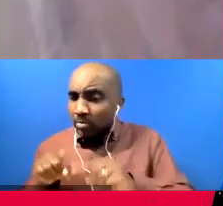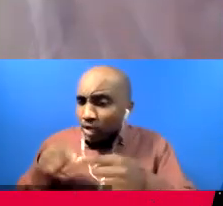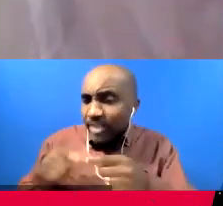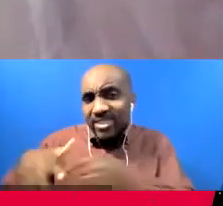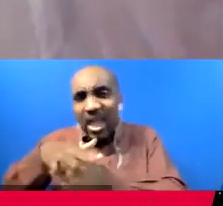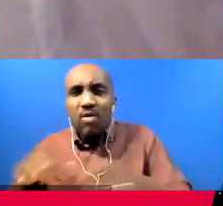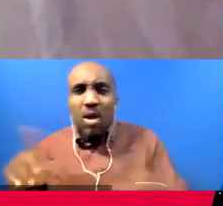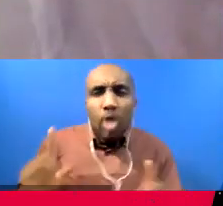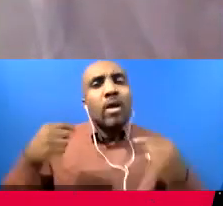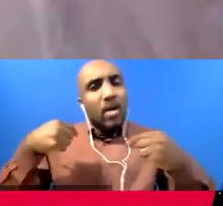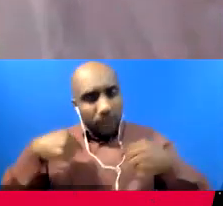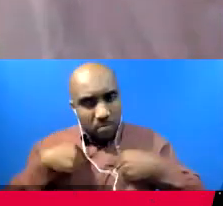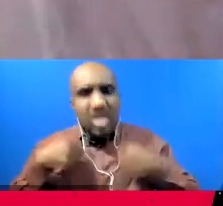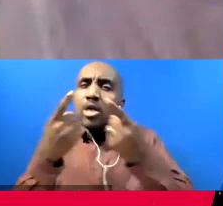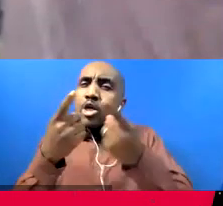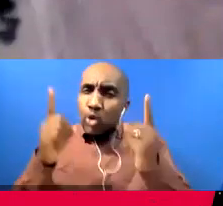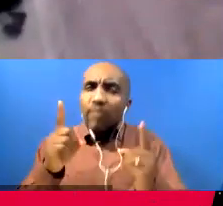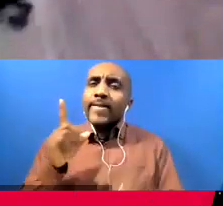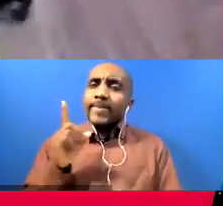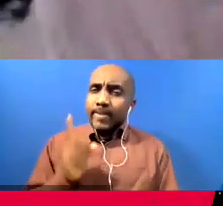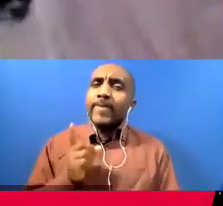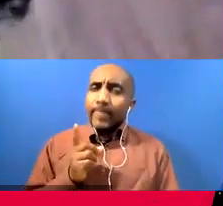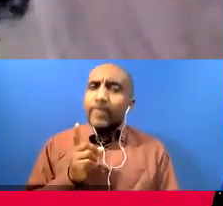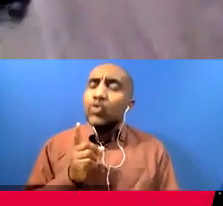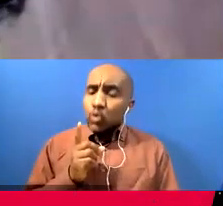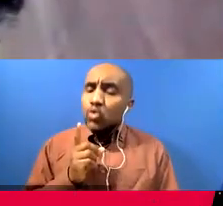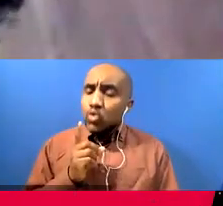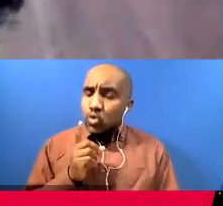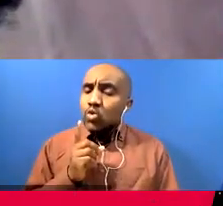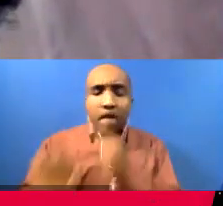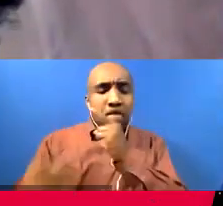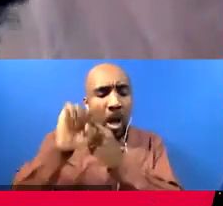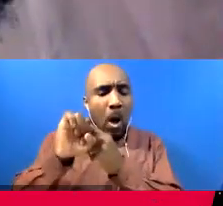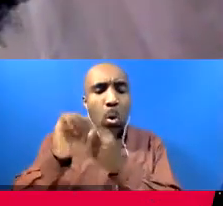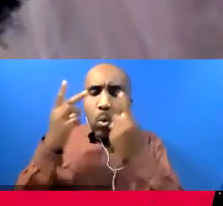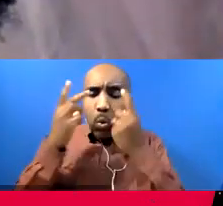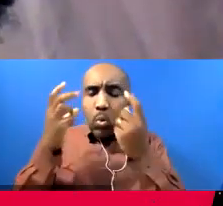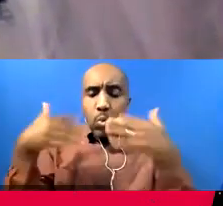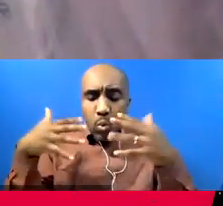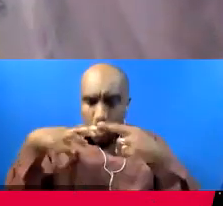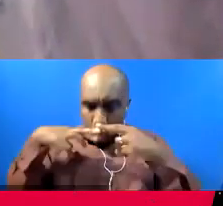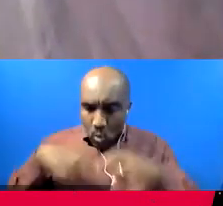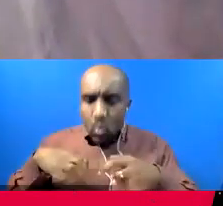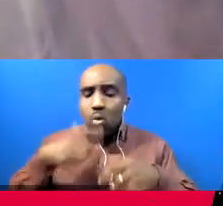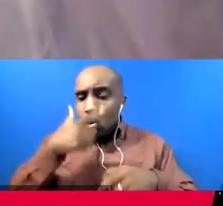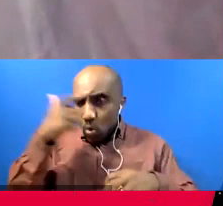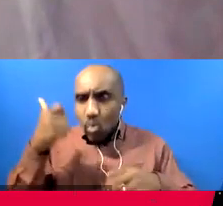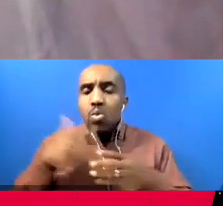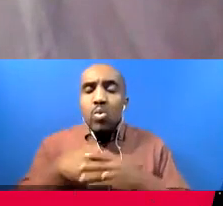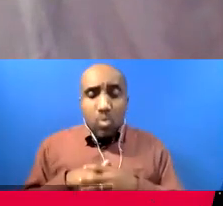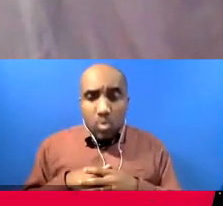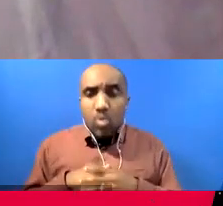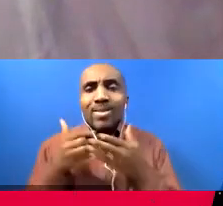issues that are happening in your locality. But yeah, for me, definitely university helped me to deepen my understanding, or in some